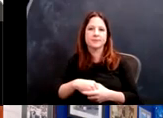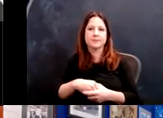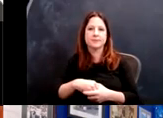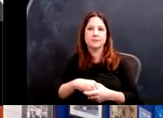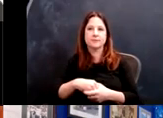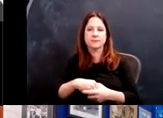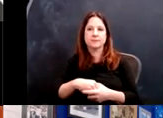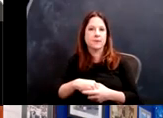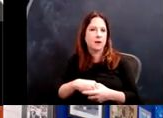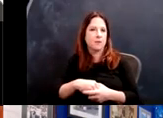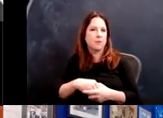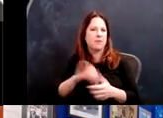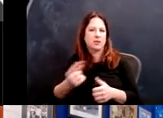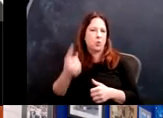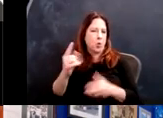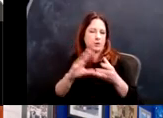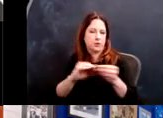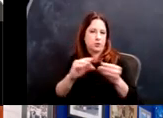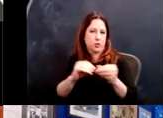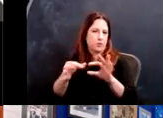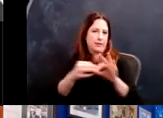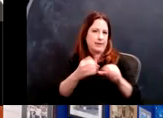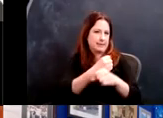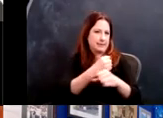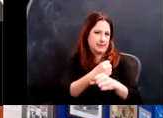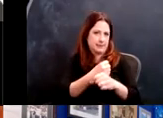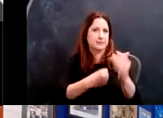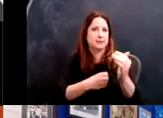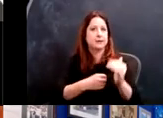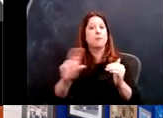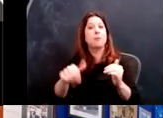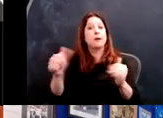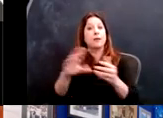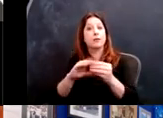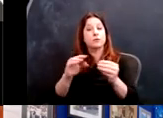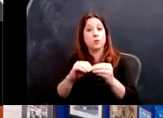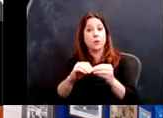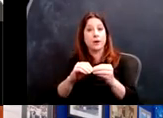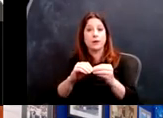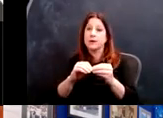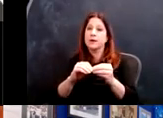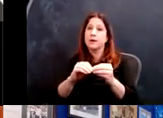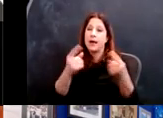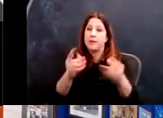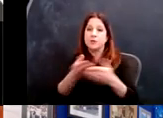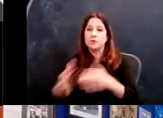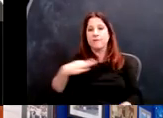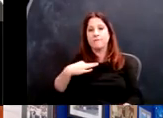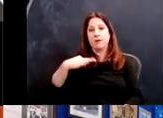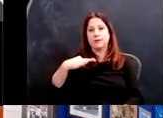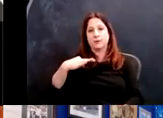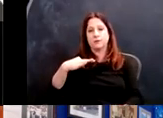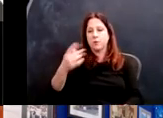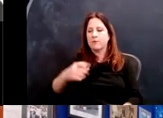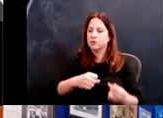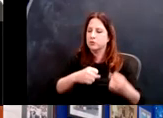But that's one story I could tell. Another story is with our volunteers. So we have a very strong